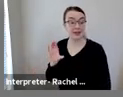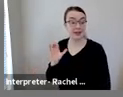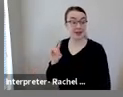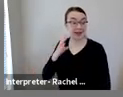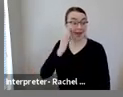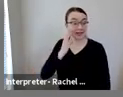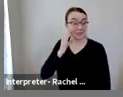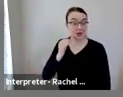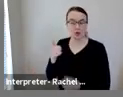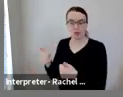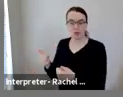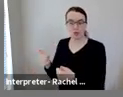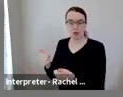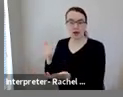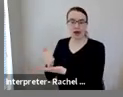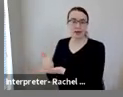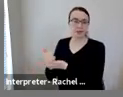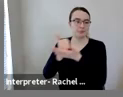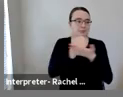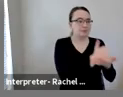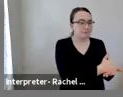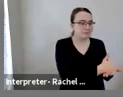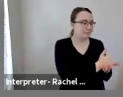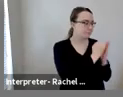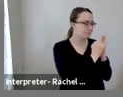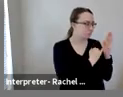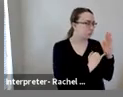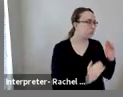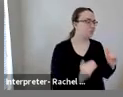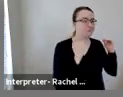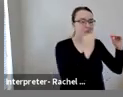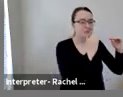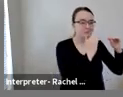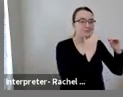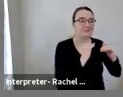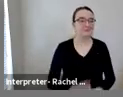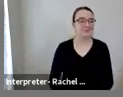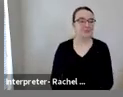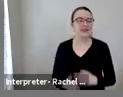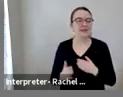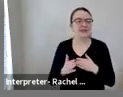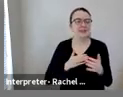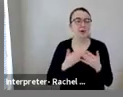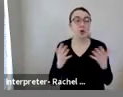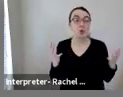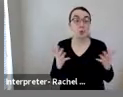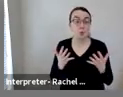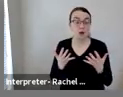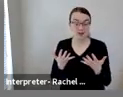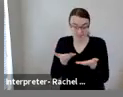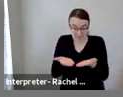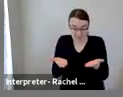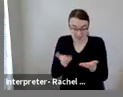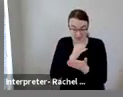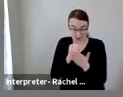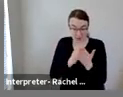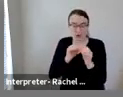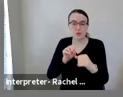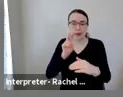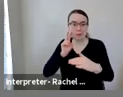experience then helps your drawing experience. So no matter what you're drawing, you can